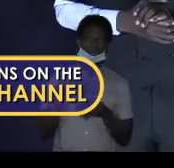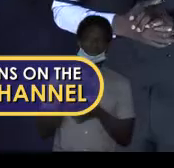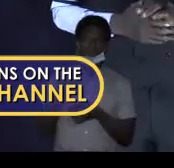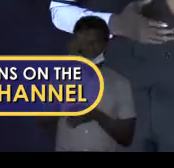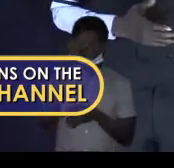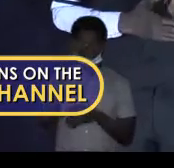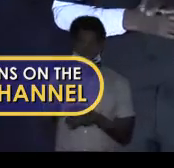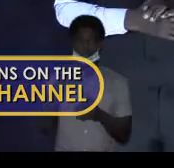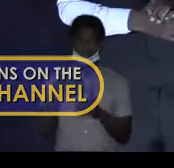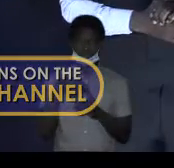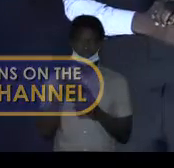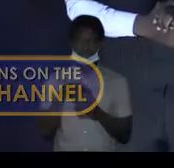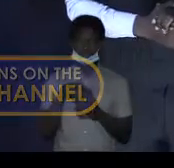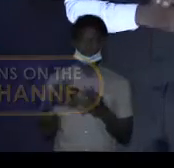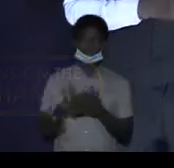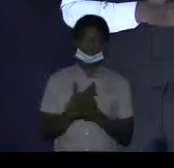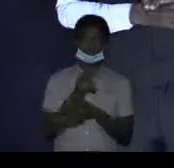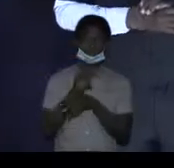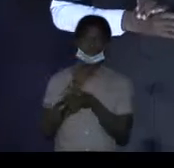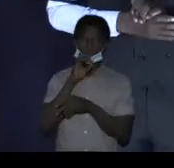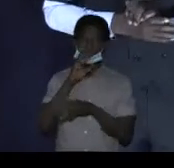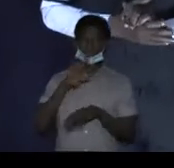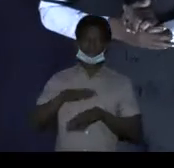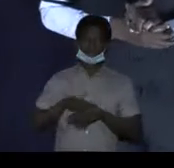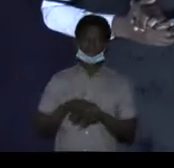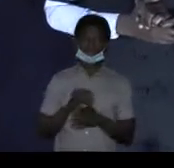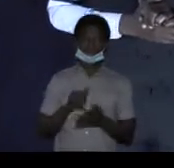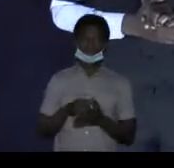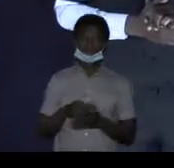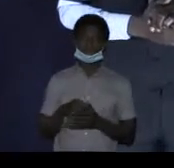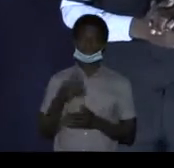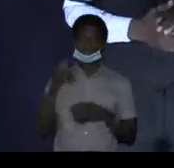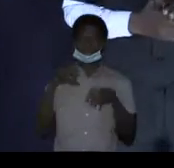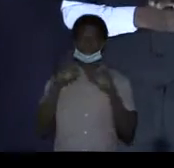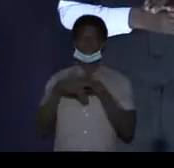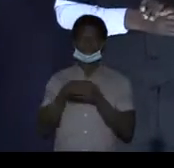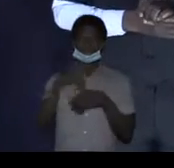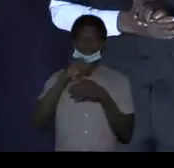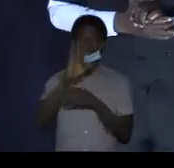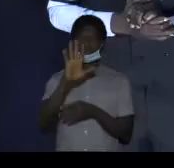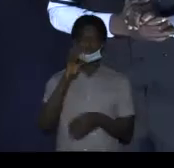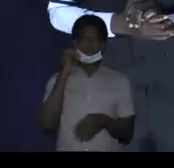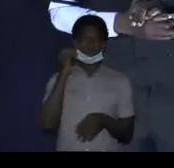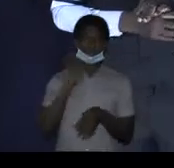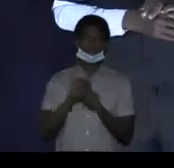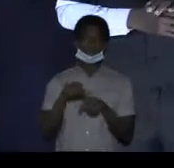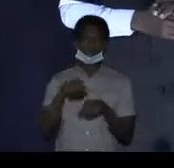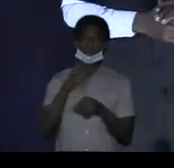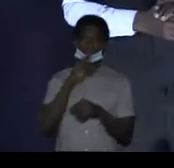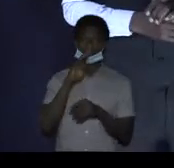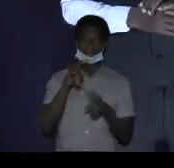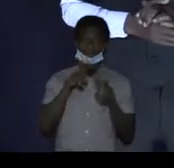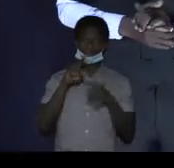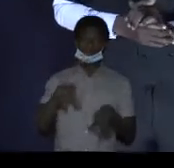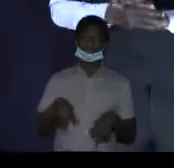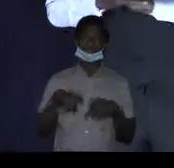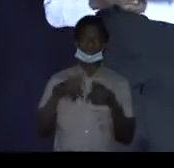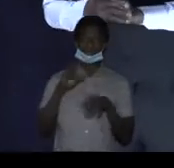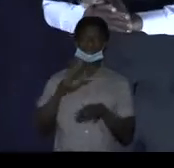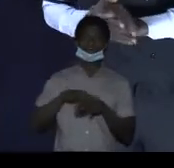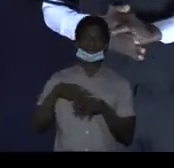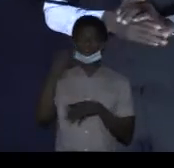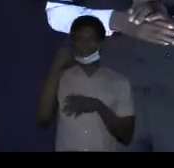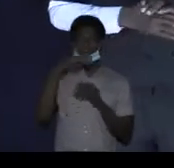YouTube channel to get notification when new videos are uploaded. The Classroom in Your Home could be